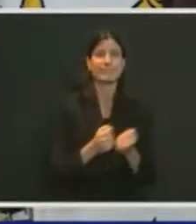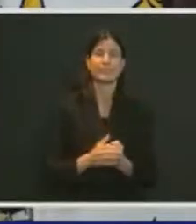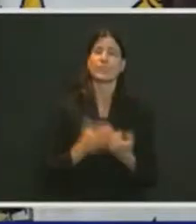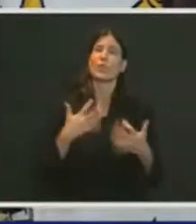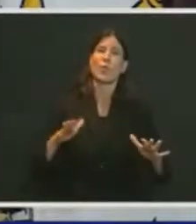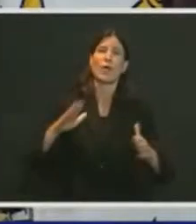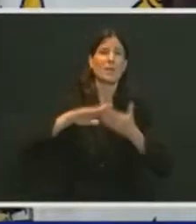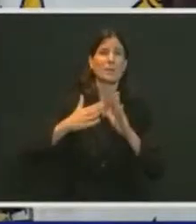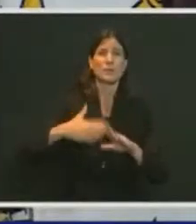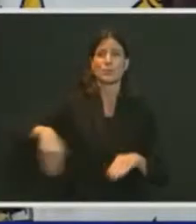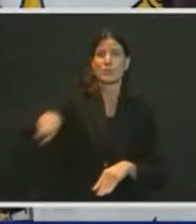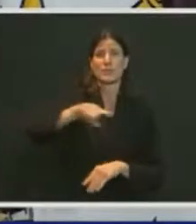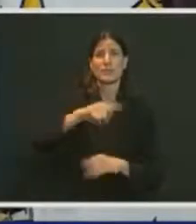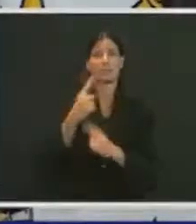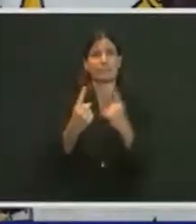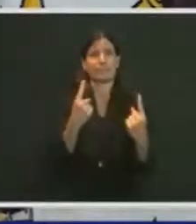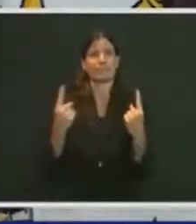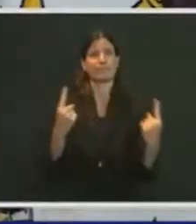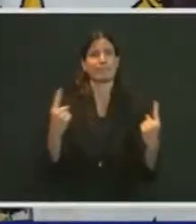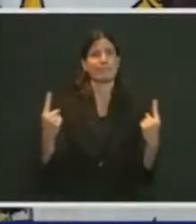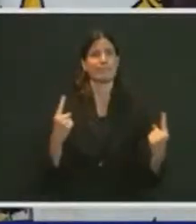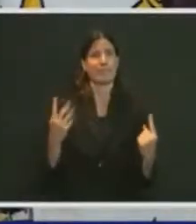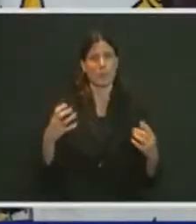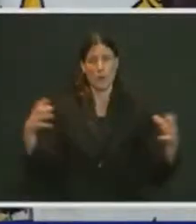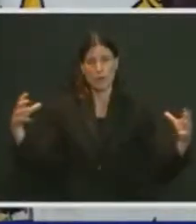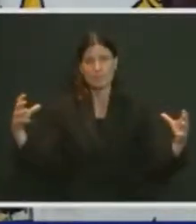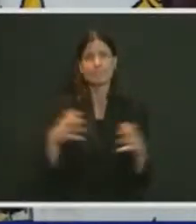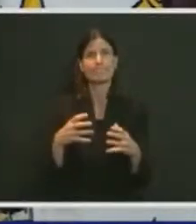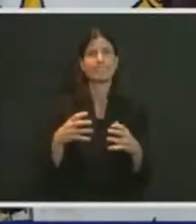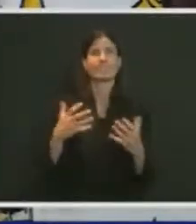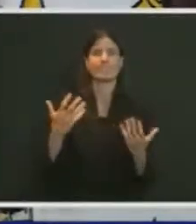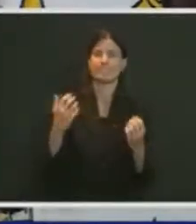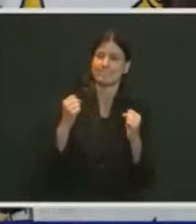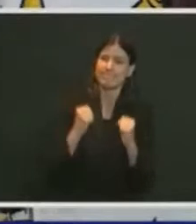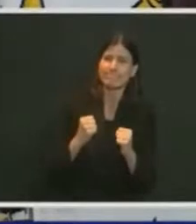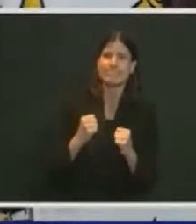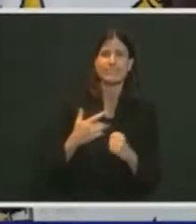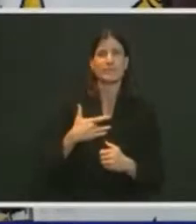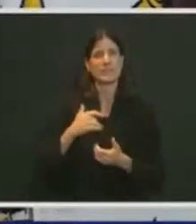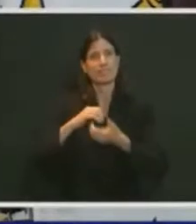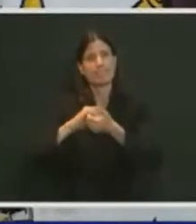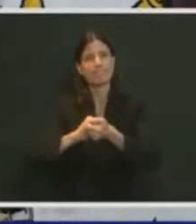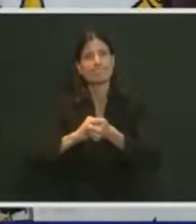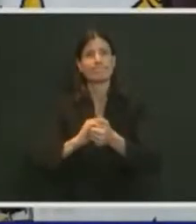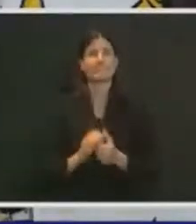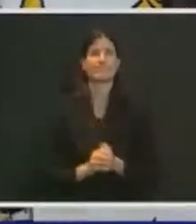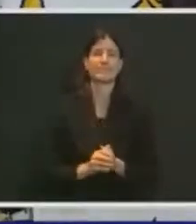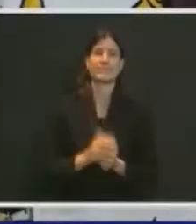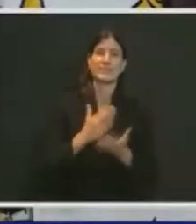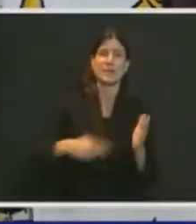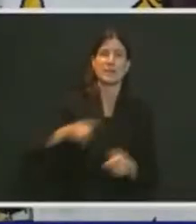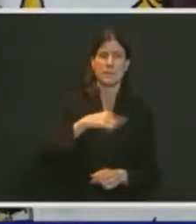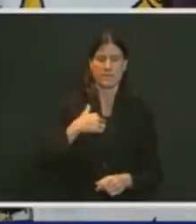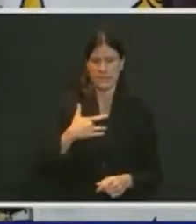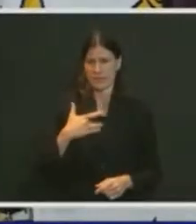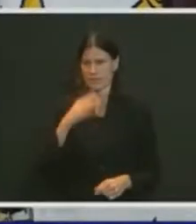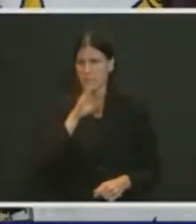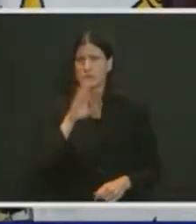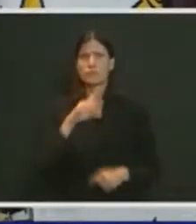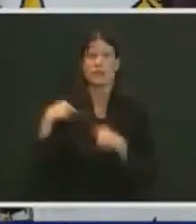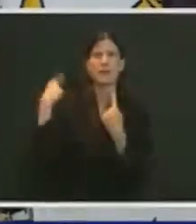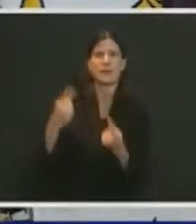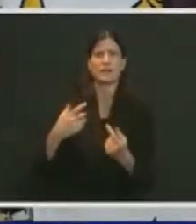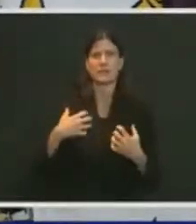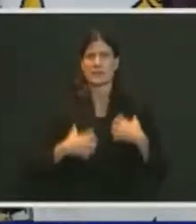is struggling in some way right now. So if you feel yourself getting agitated or angry or frustrated, I'd ask you to take a pause and